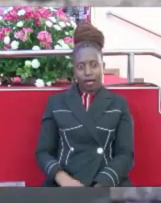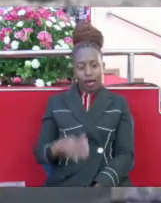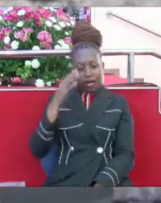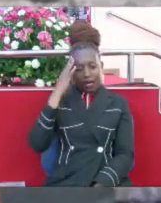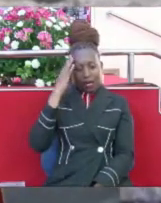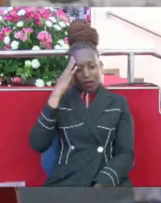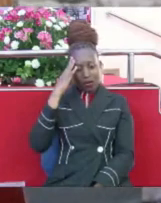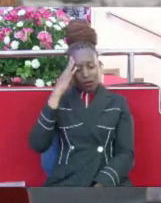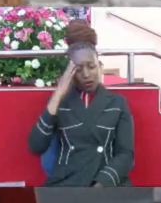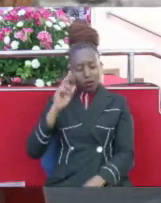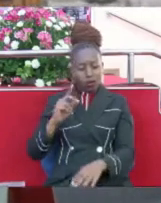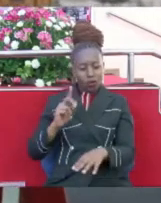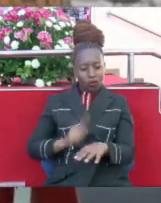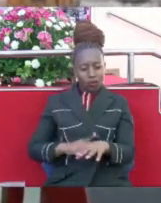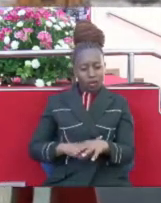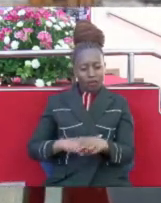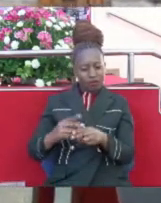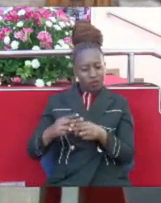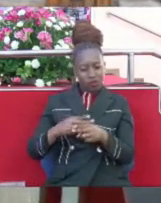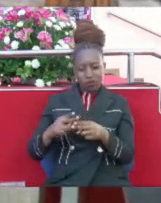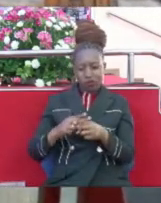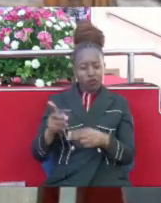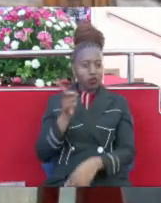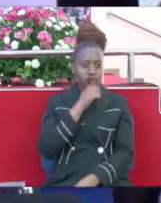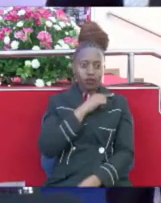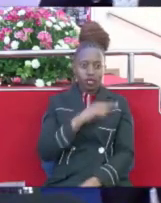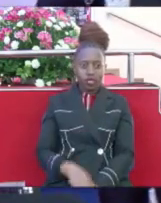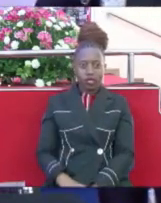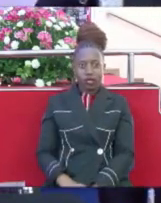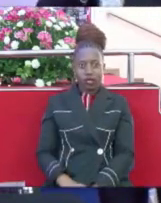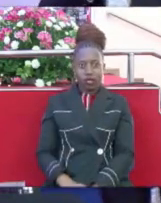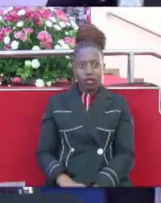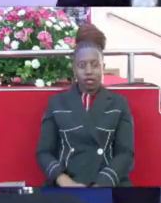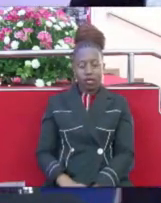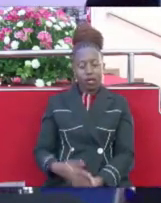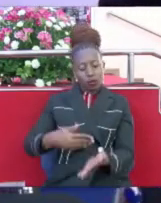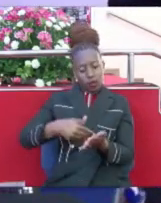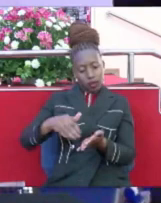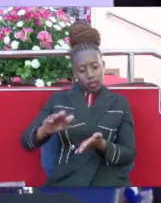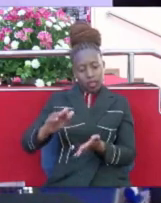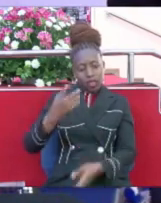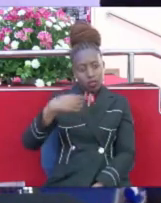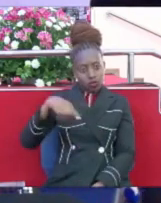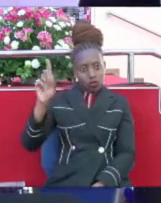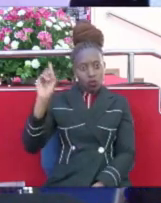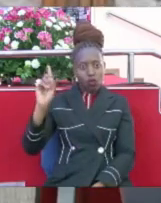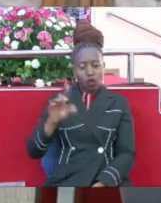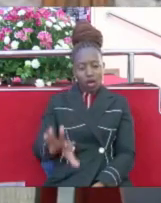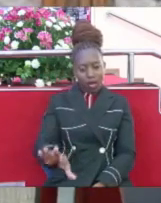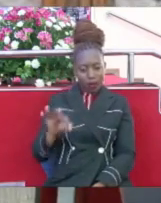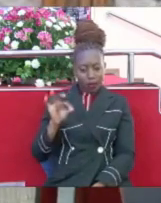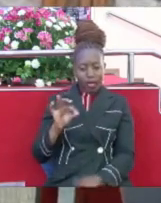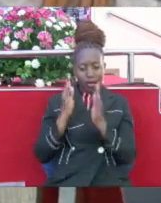over. Alipojua kwamba wakati wake unakaribia kumalizika. He was sent to go and pick out someone who would